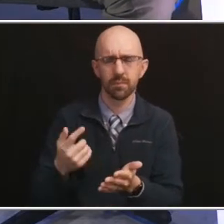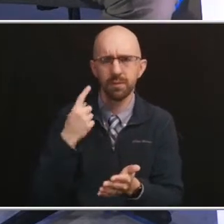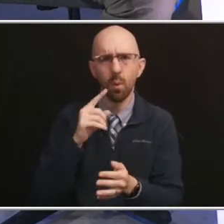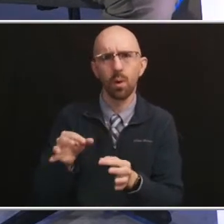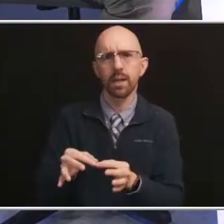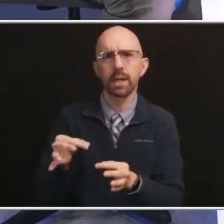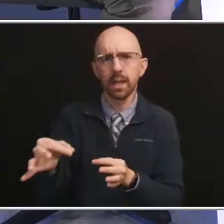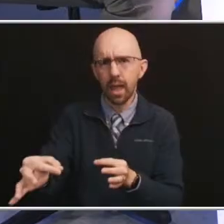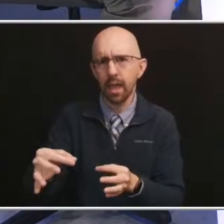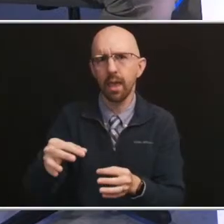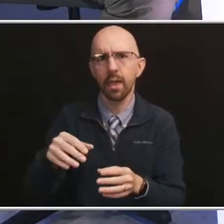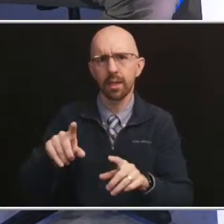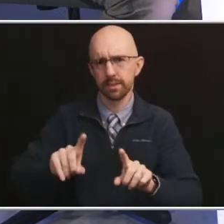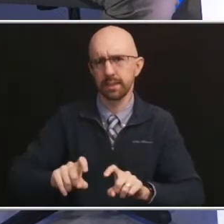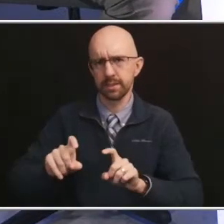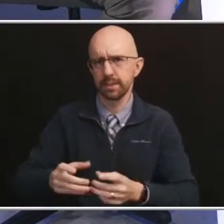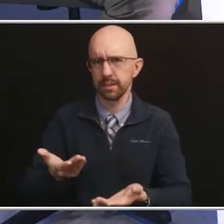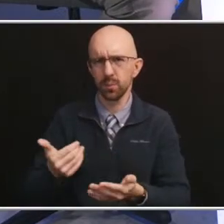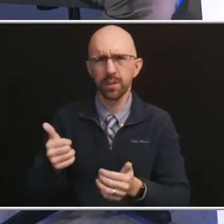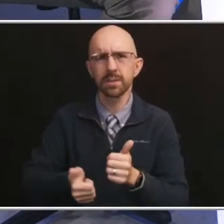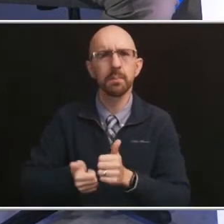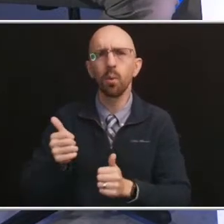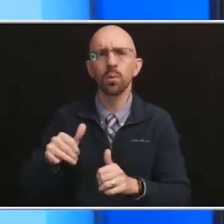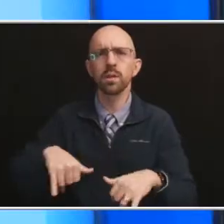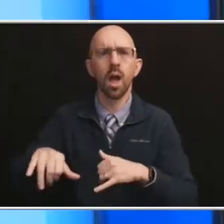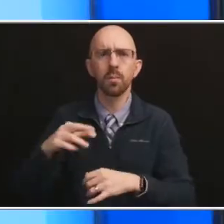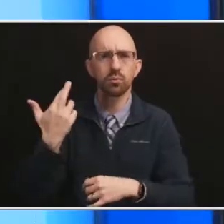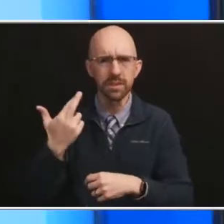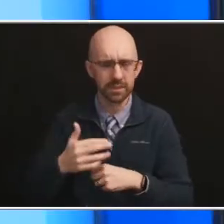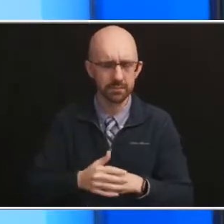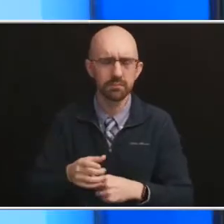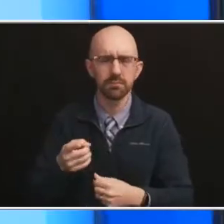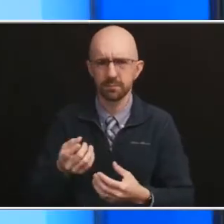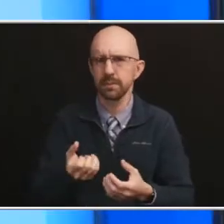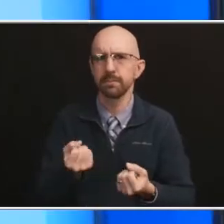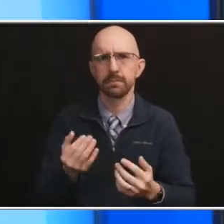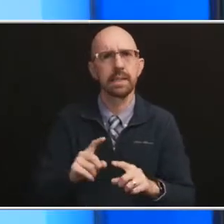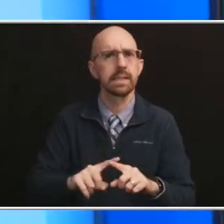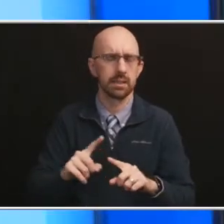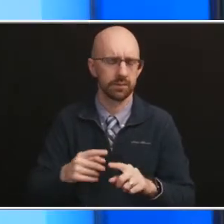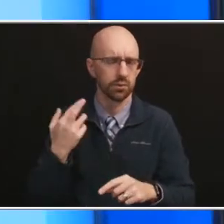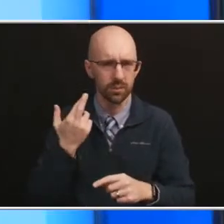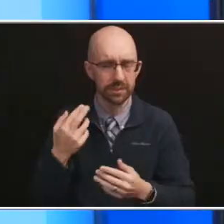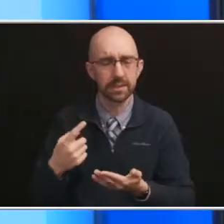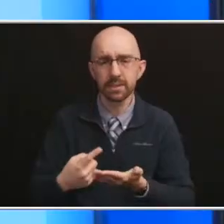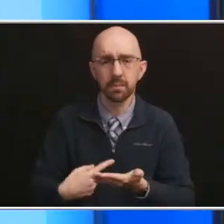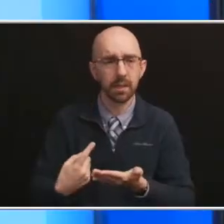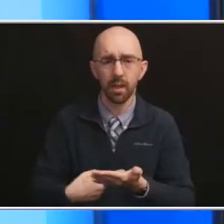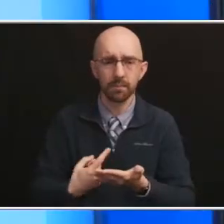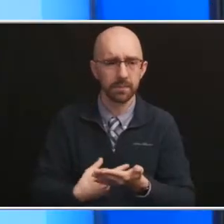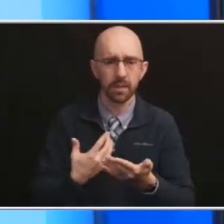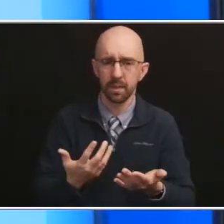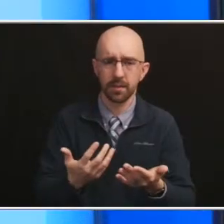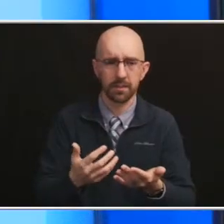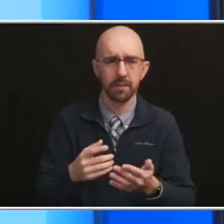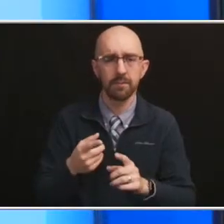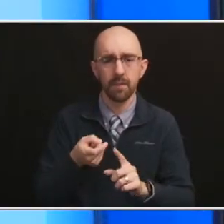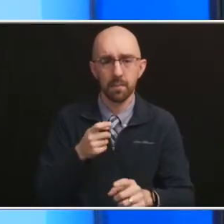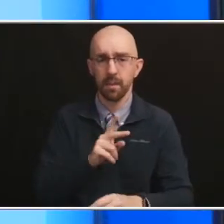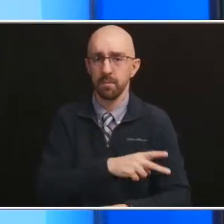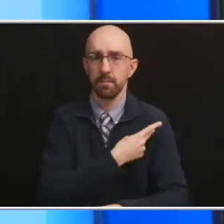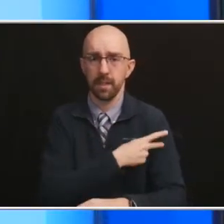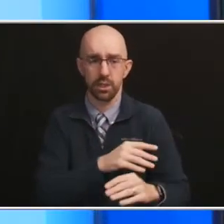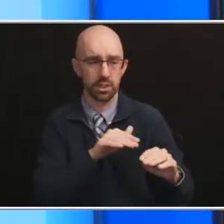getting tested? Yeah, no, there's a lot of different reasons. Sometimes it's from the patient level perspective,